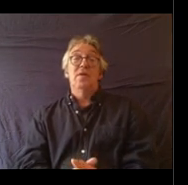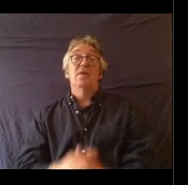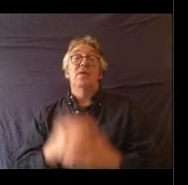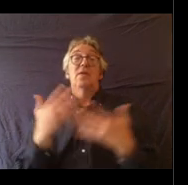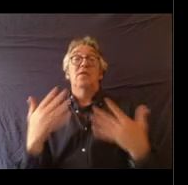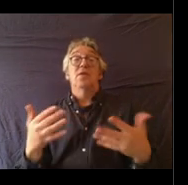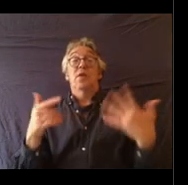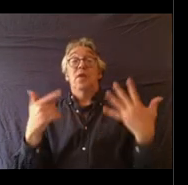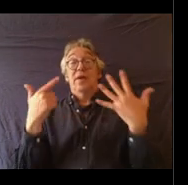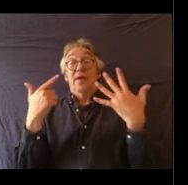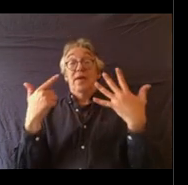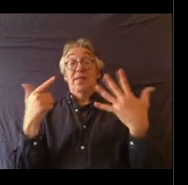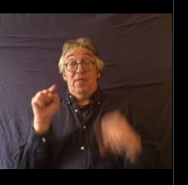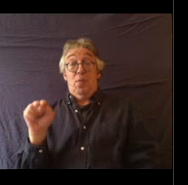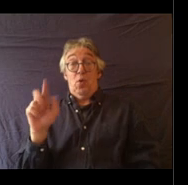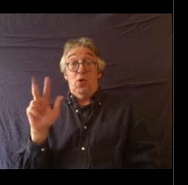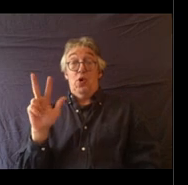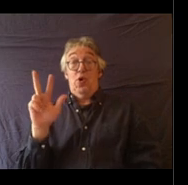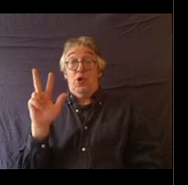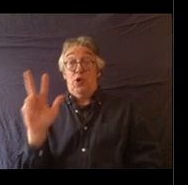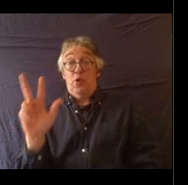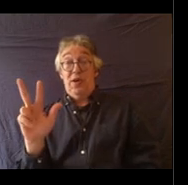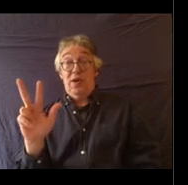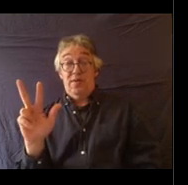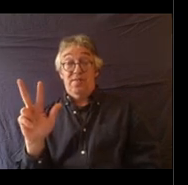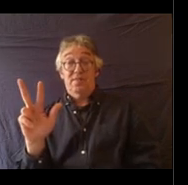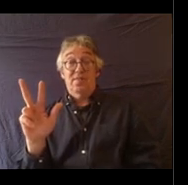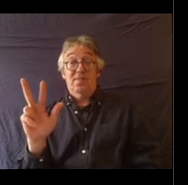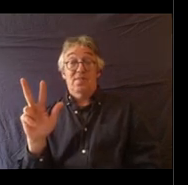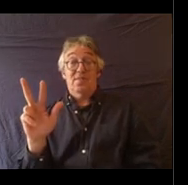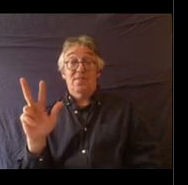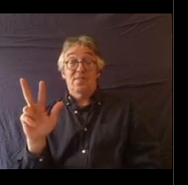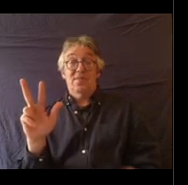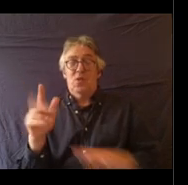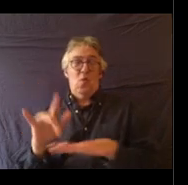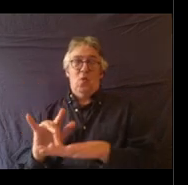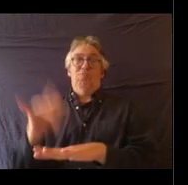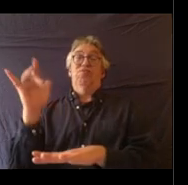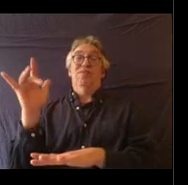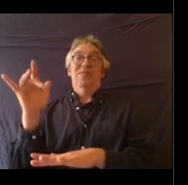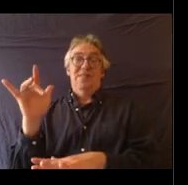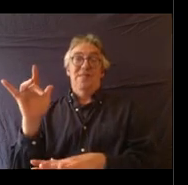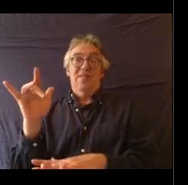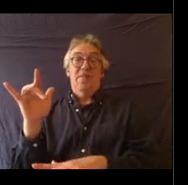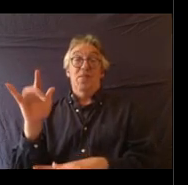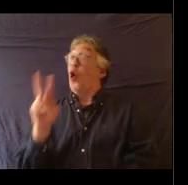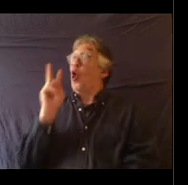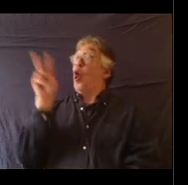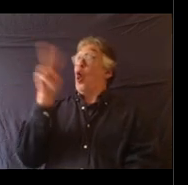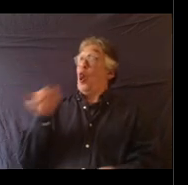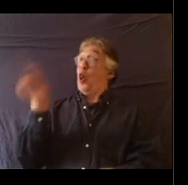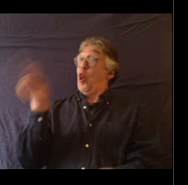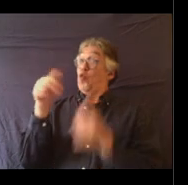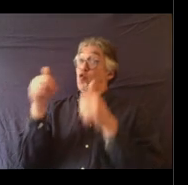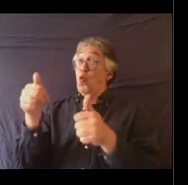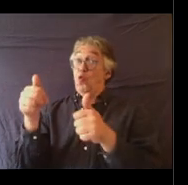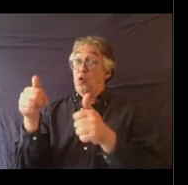third provision, which is a tricky one because it seems good and it can be very good,